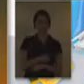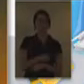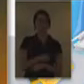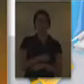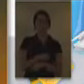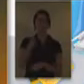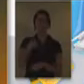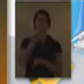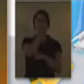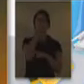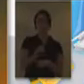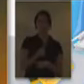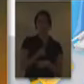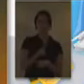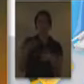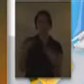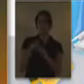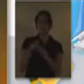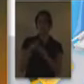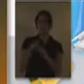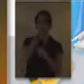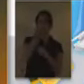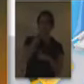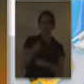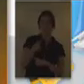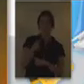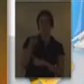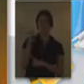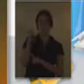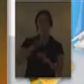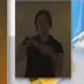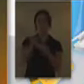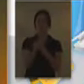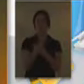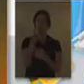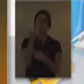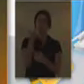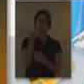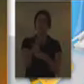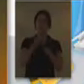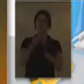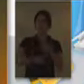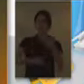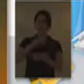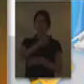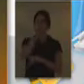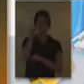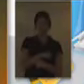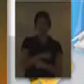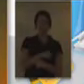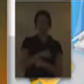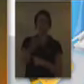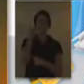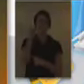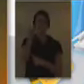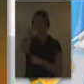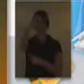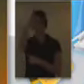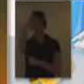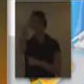into account. So for co-design, we involved people with hearing impairments, visual impairments, and motor skill